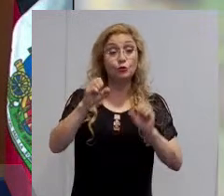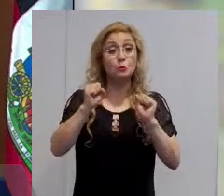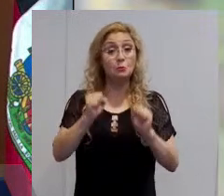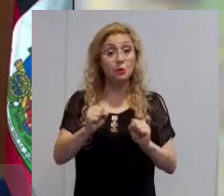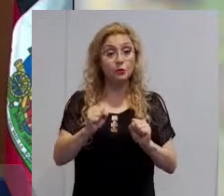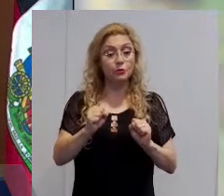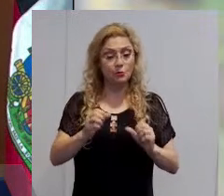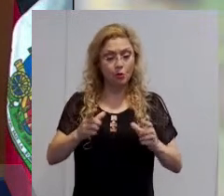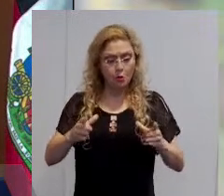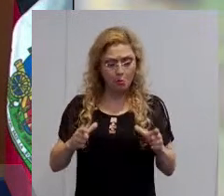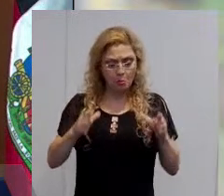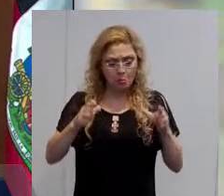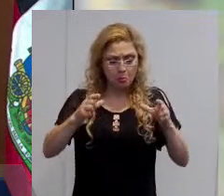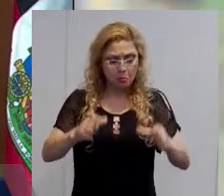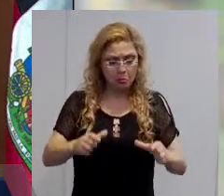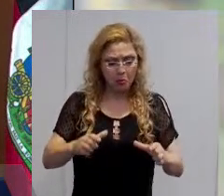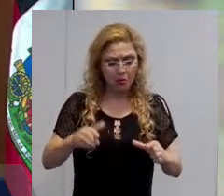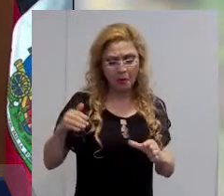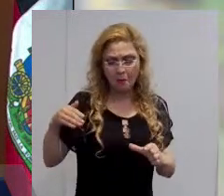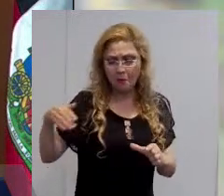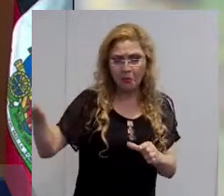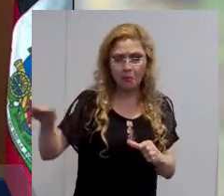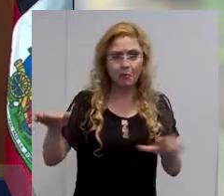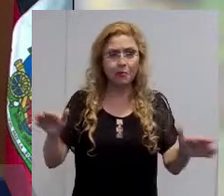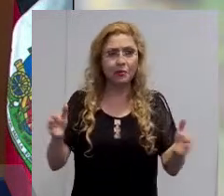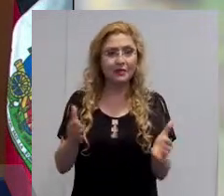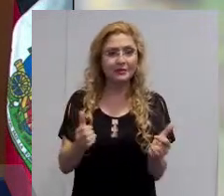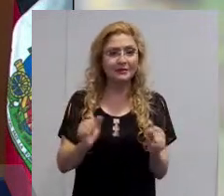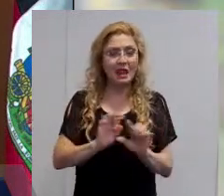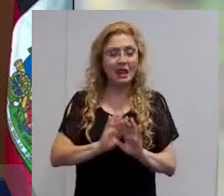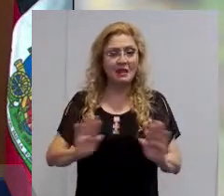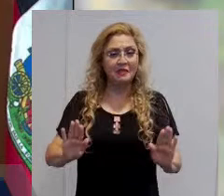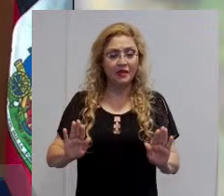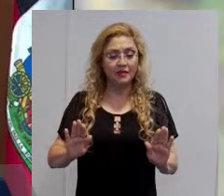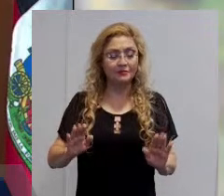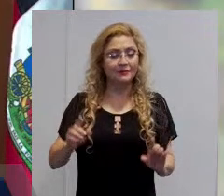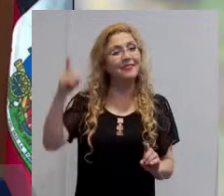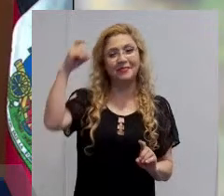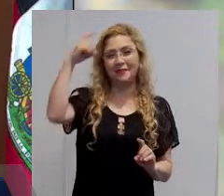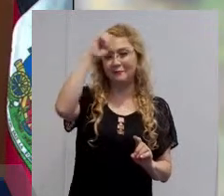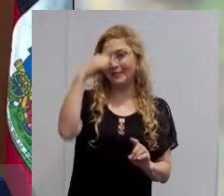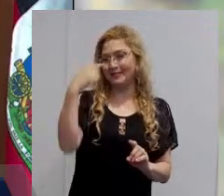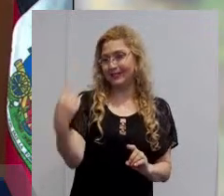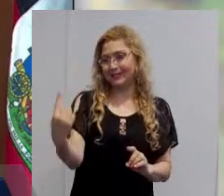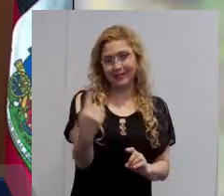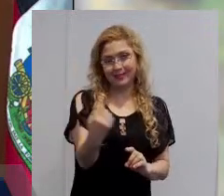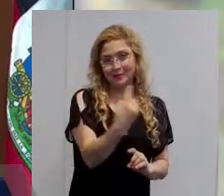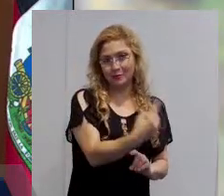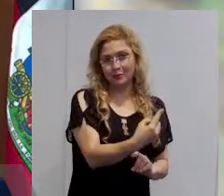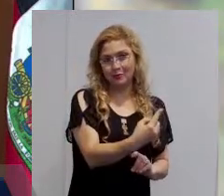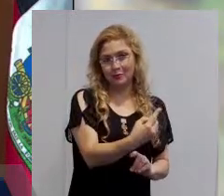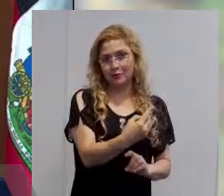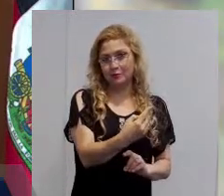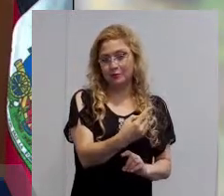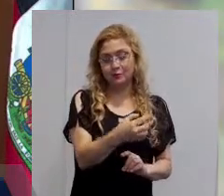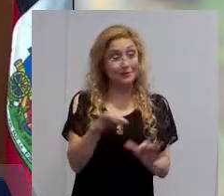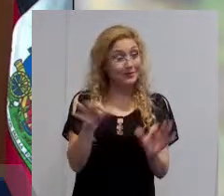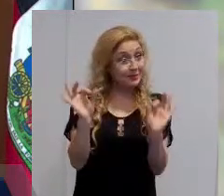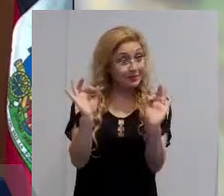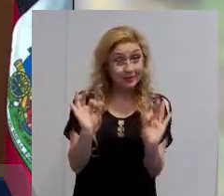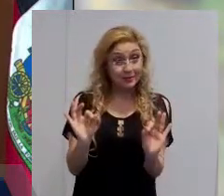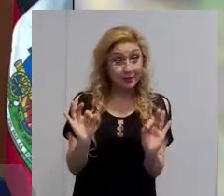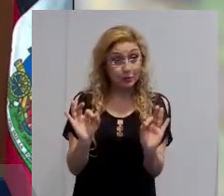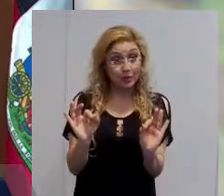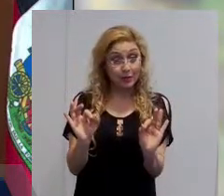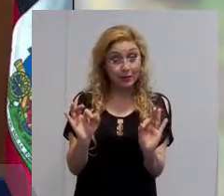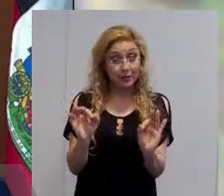have sovereignty and say that, well, I have a plate on the table and this will not depend on anyone, that